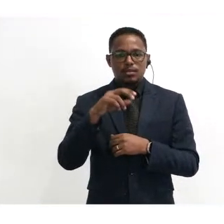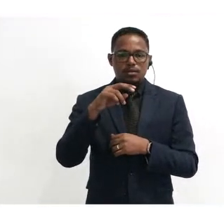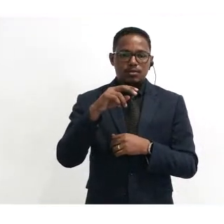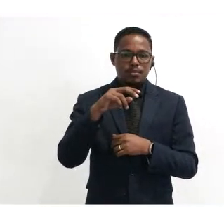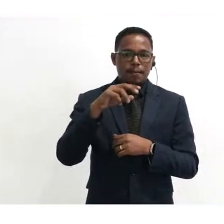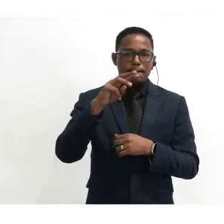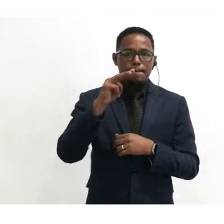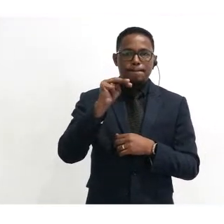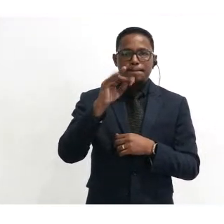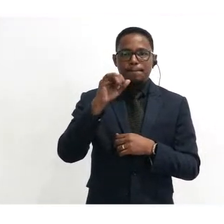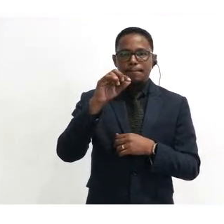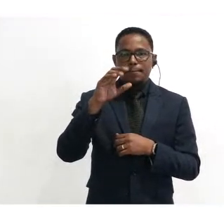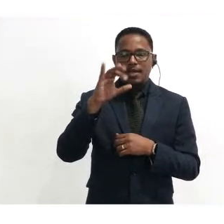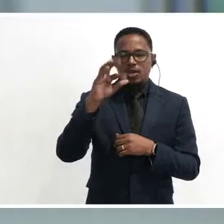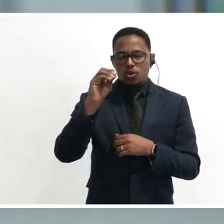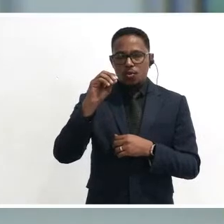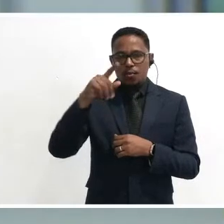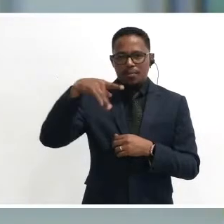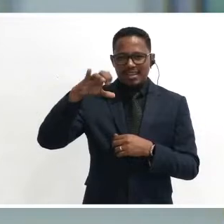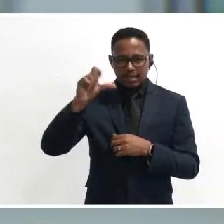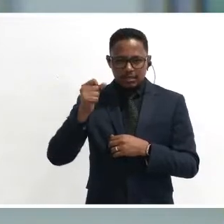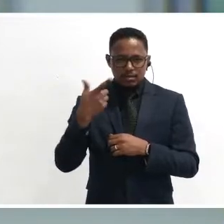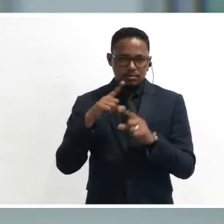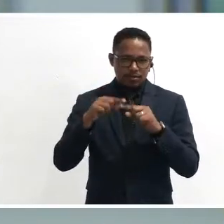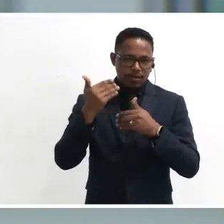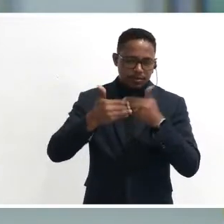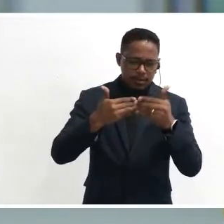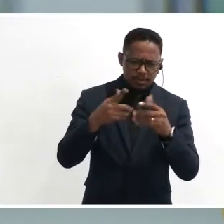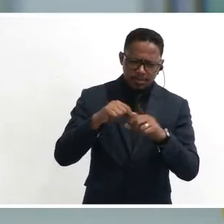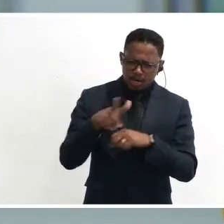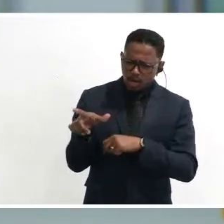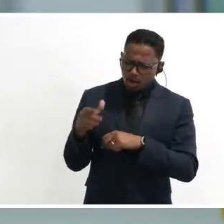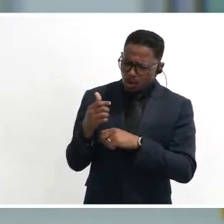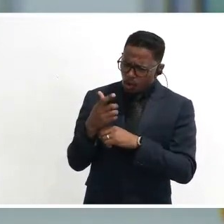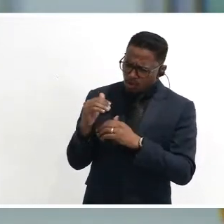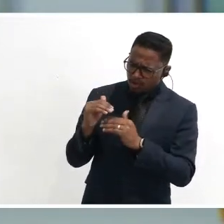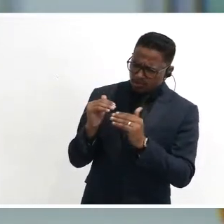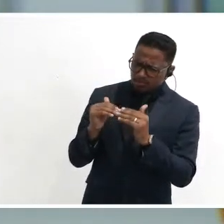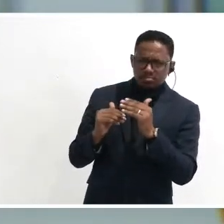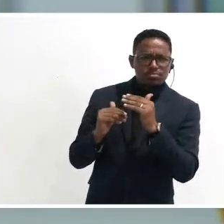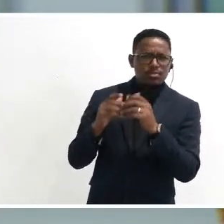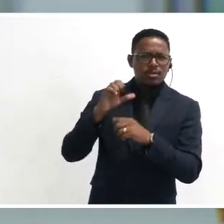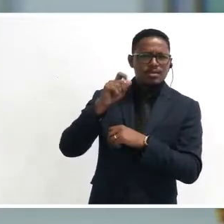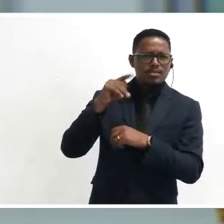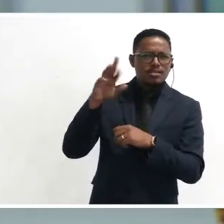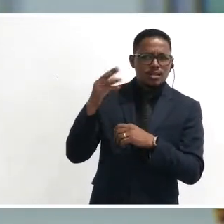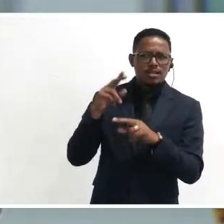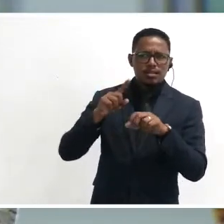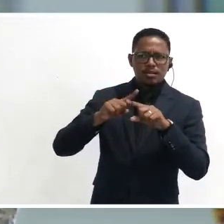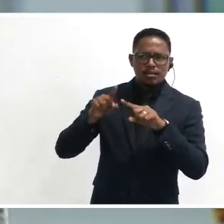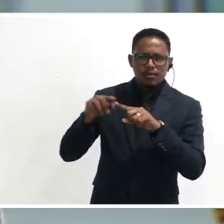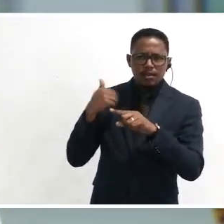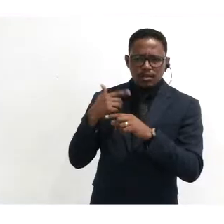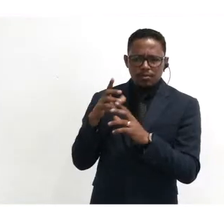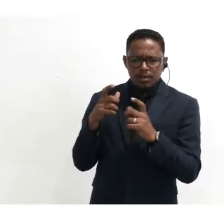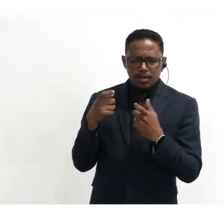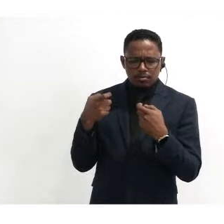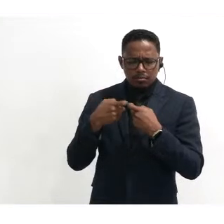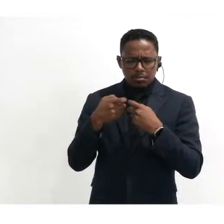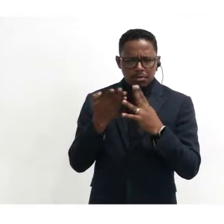standards are there available for the semiconductor like industry, Sure. like for production? Yeah,